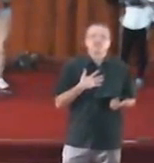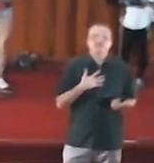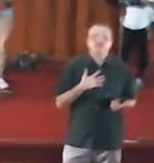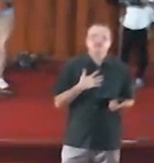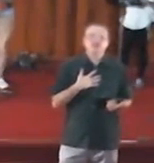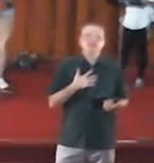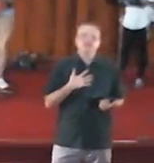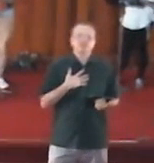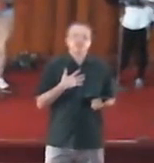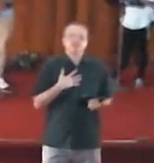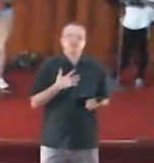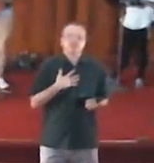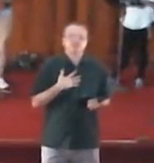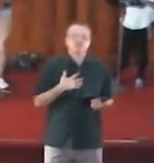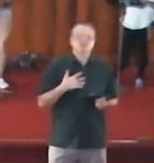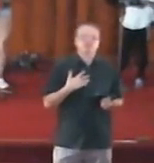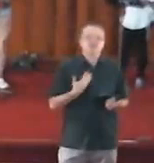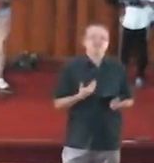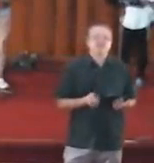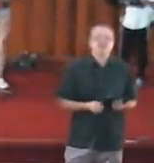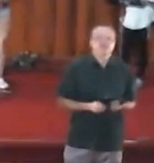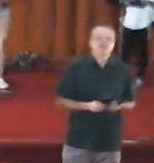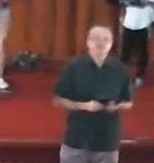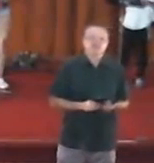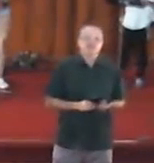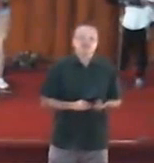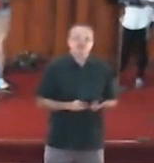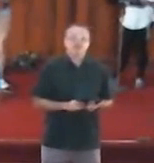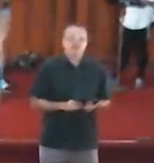Y Señor, en este momento queremos pedirte que